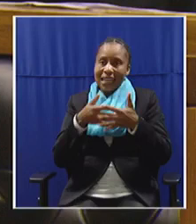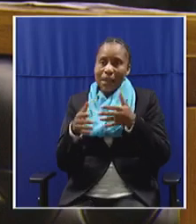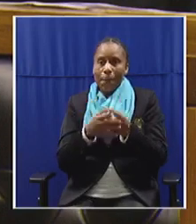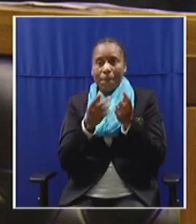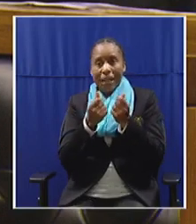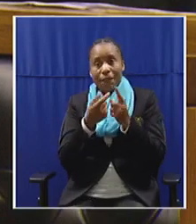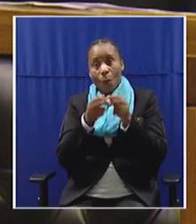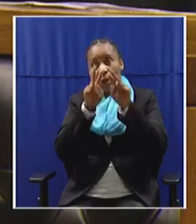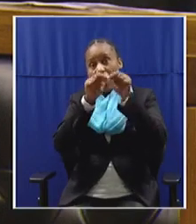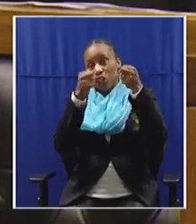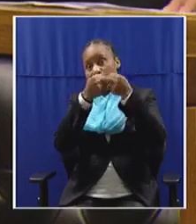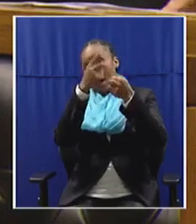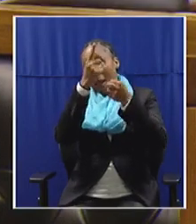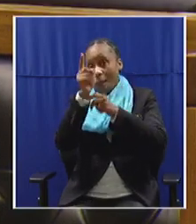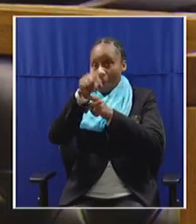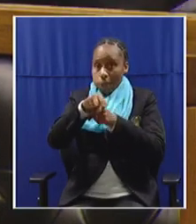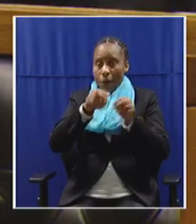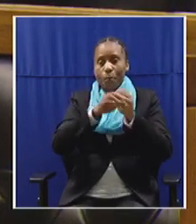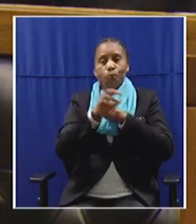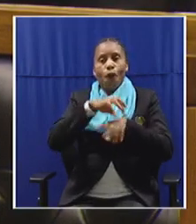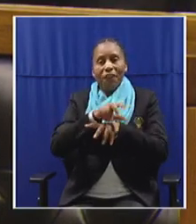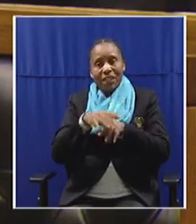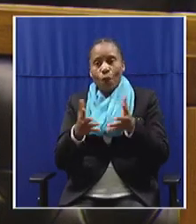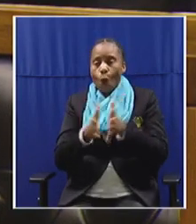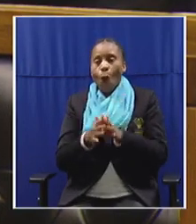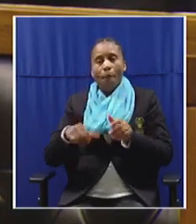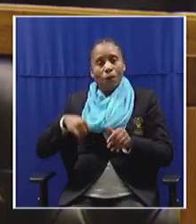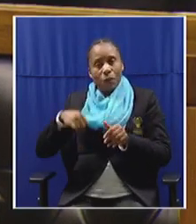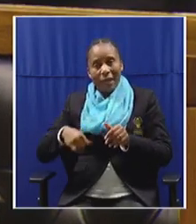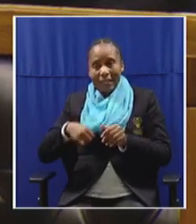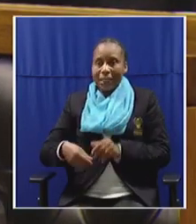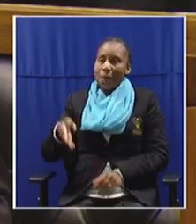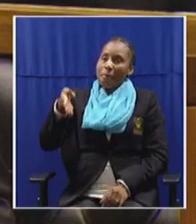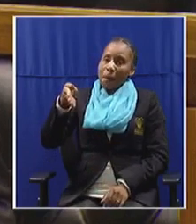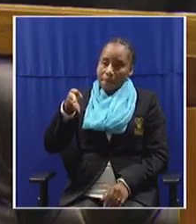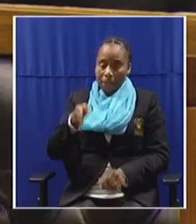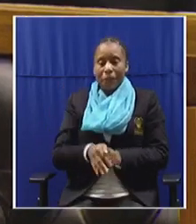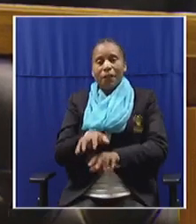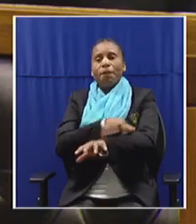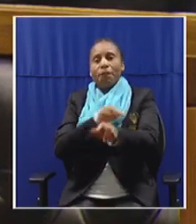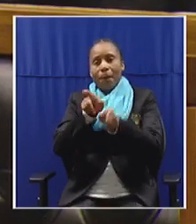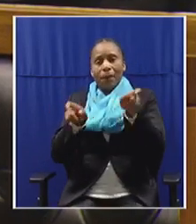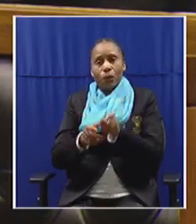ku province noma iphuma ku masipala iyafika kumlimi. Ngiyabonga.